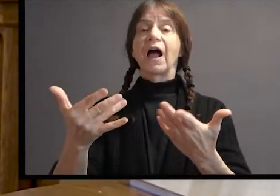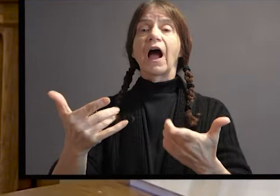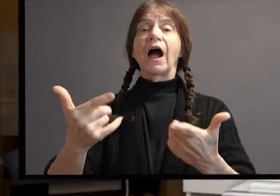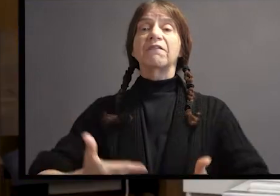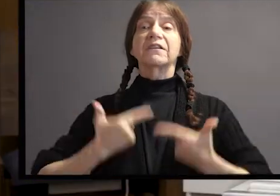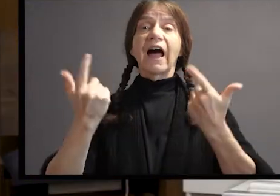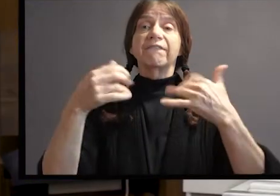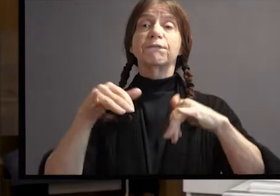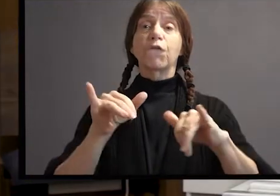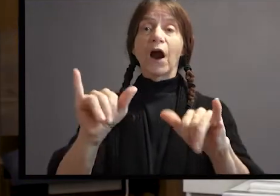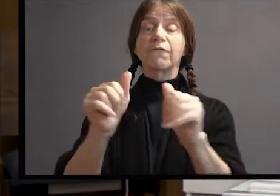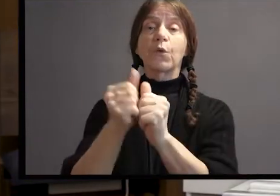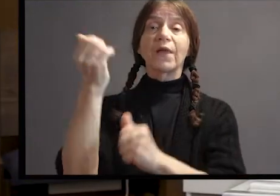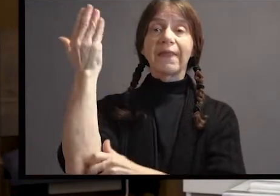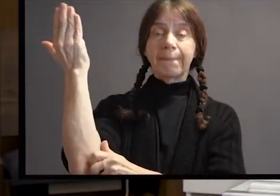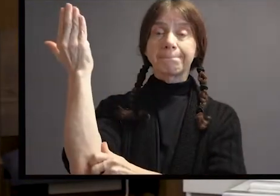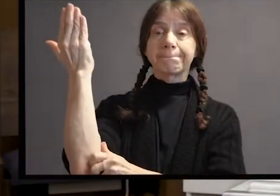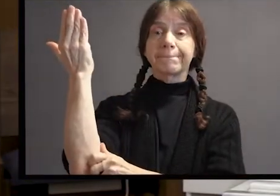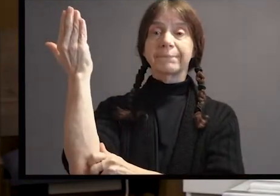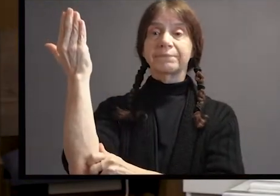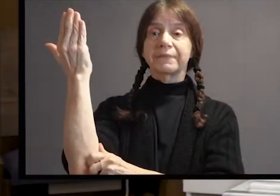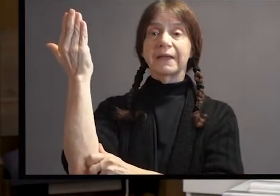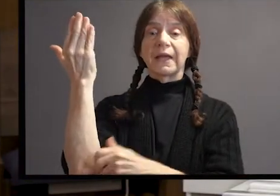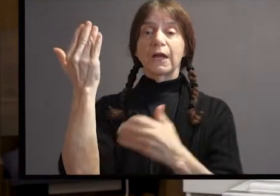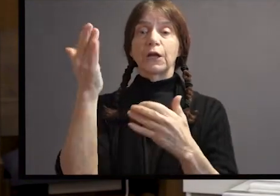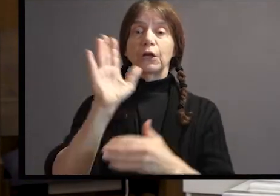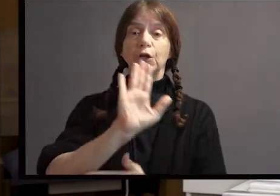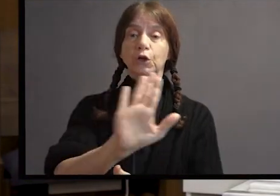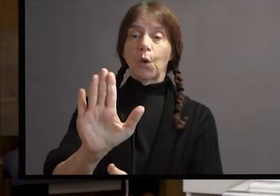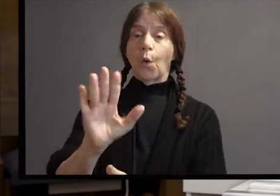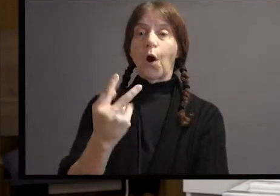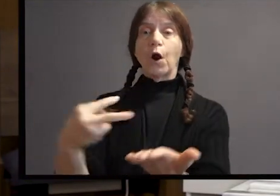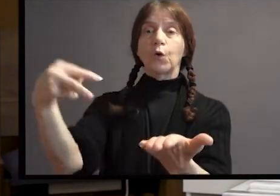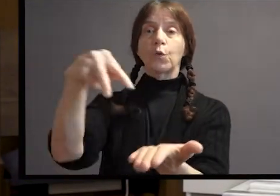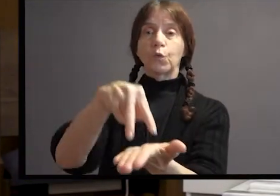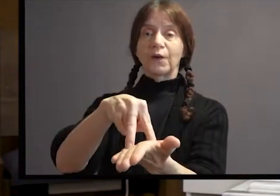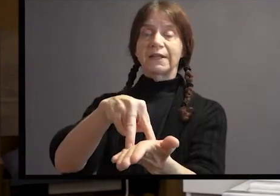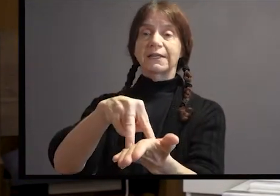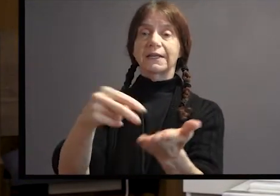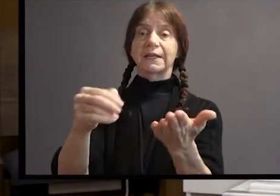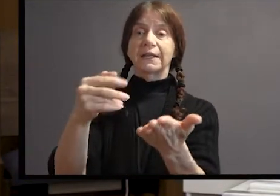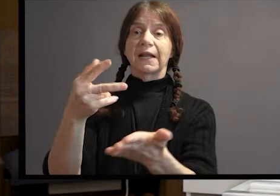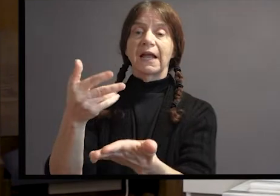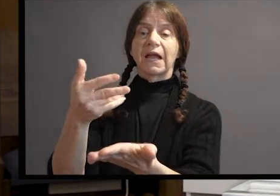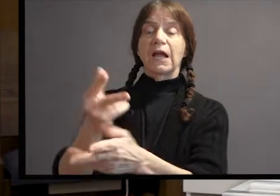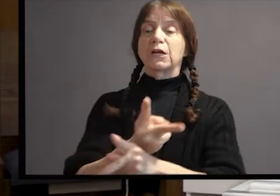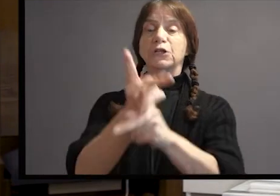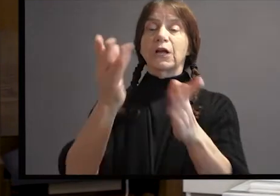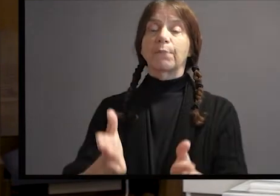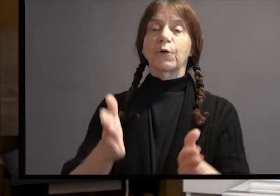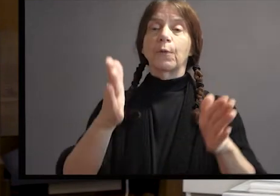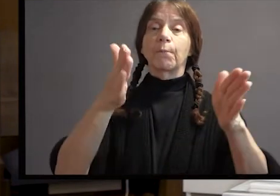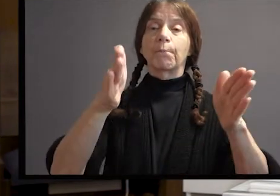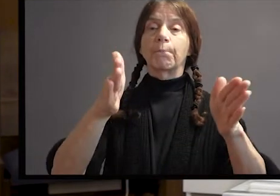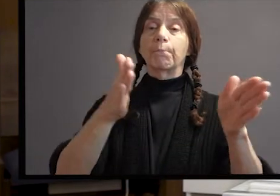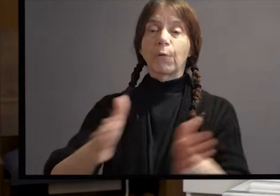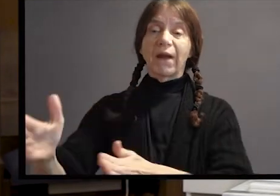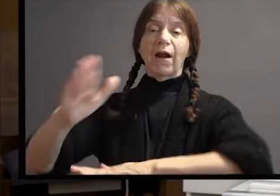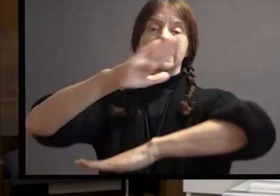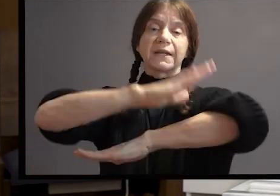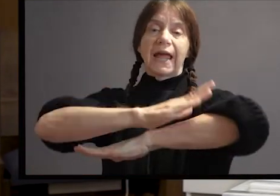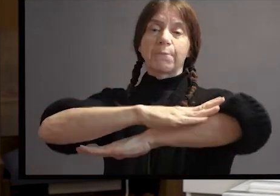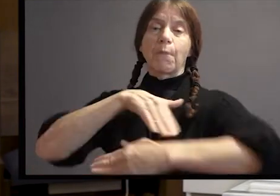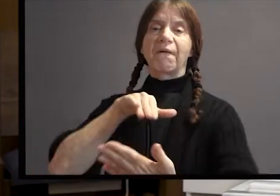sheep. Here, your risen shepherd prepares a table in the presence of your